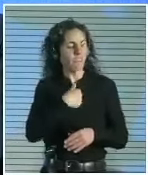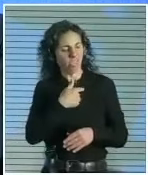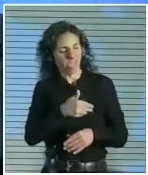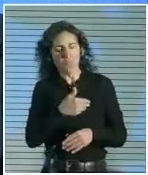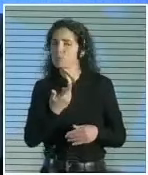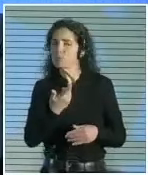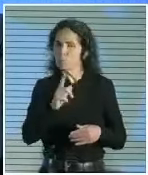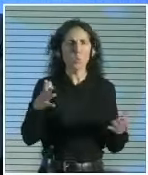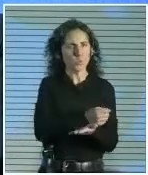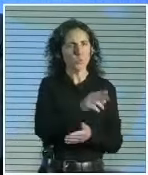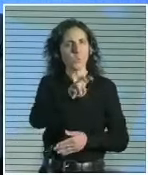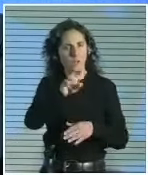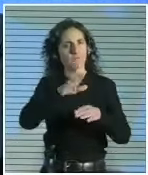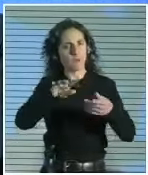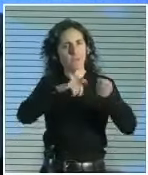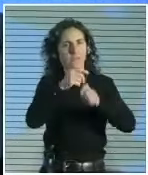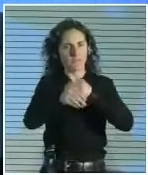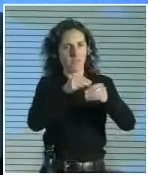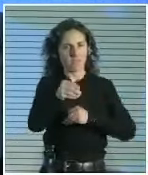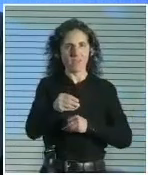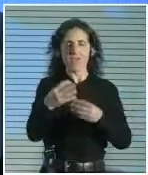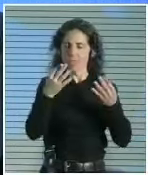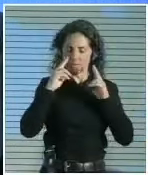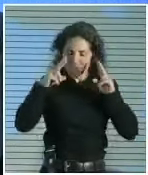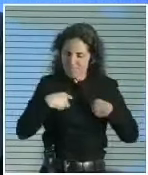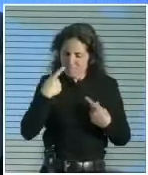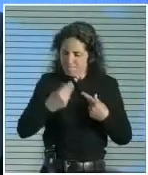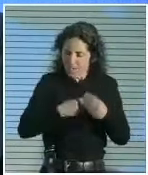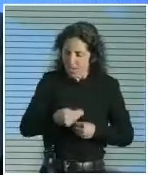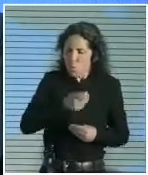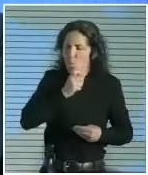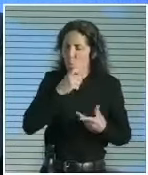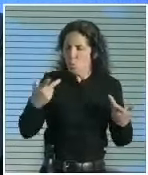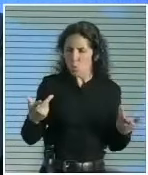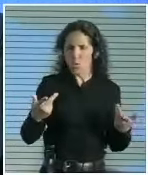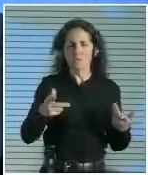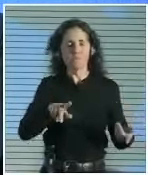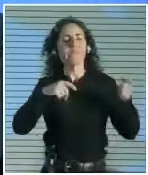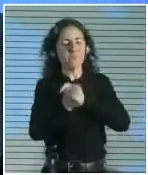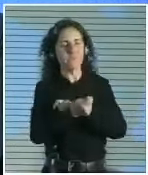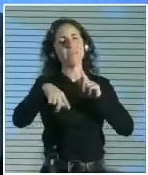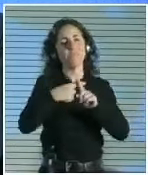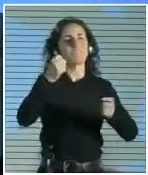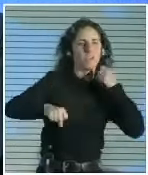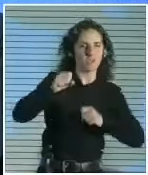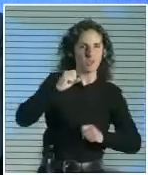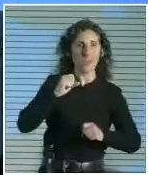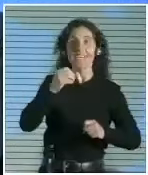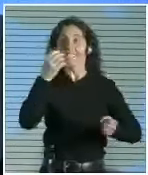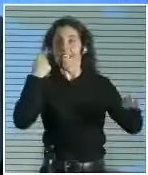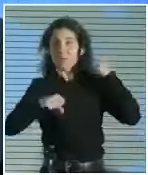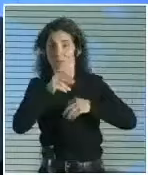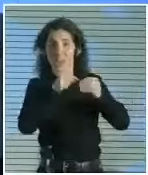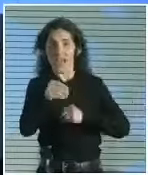do things. Once you rethink, change and act. Once you act, inspire. Thank you. Thank you so much,